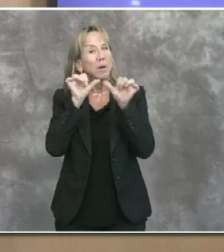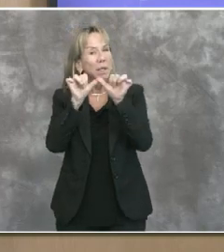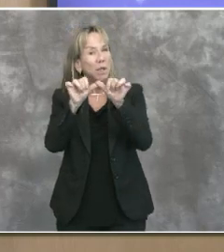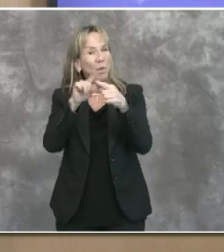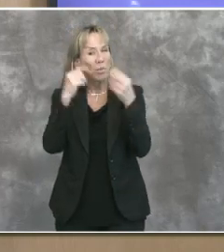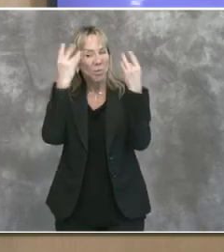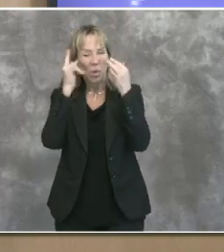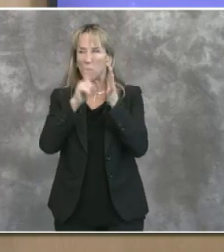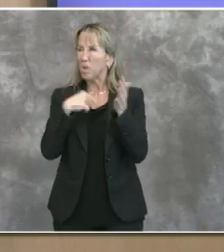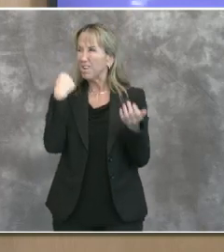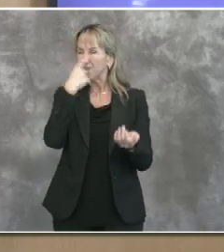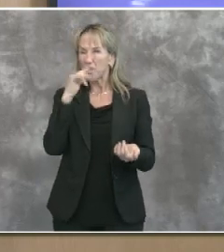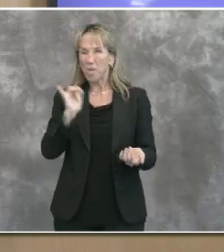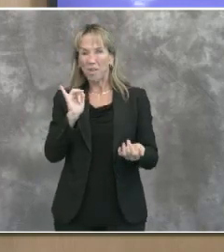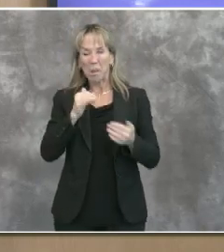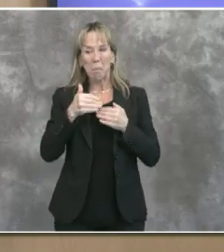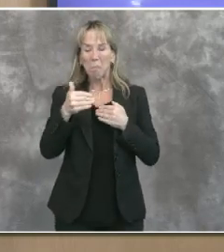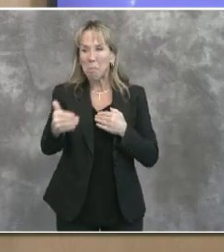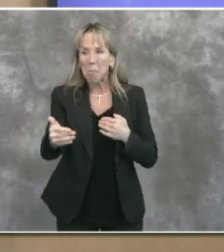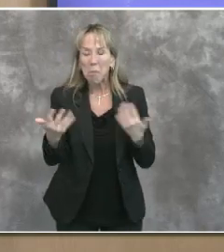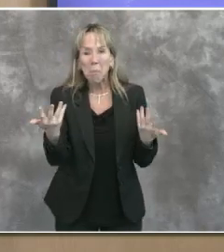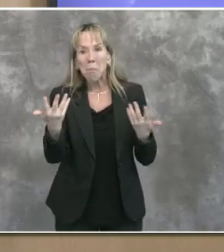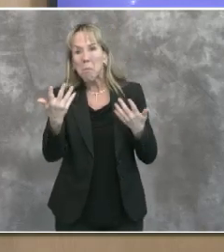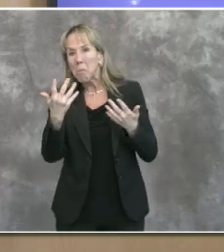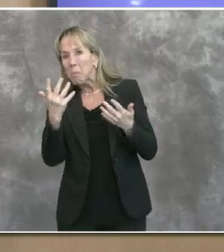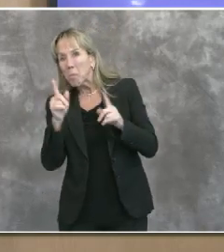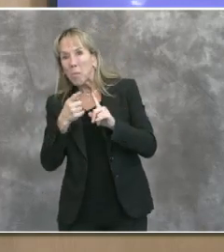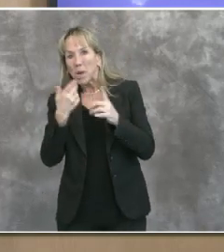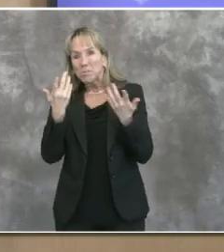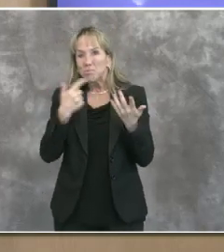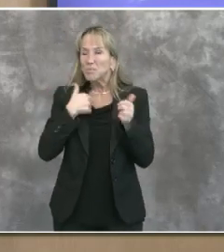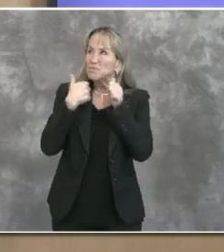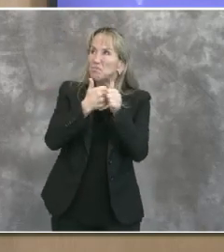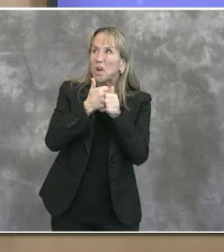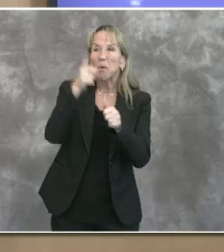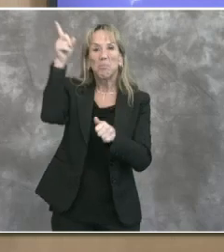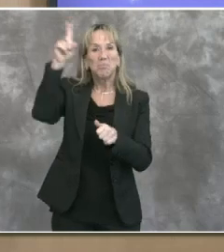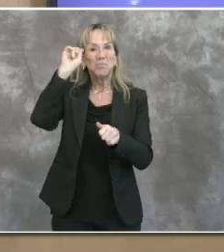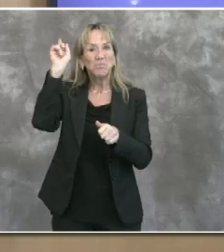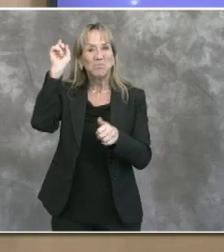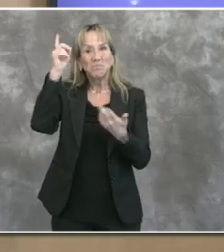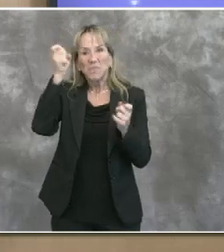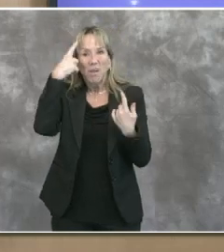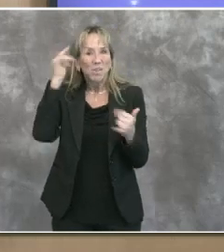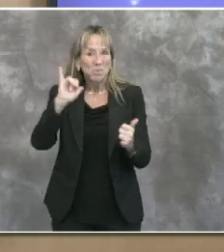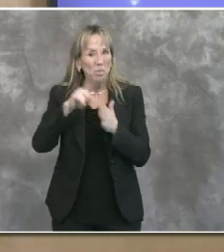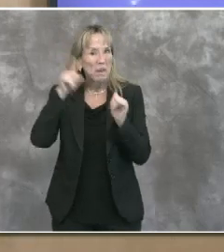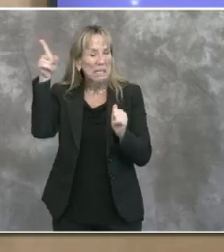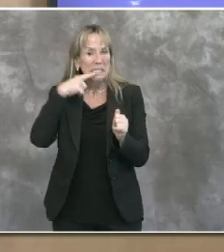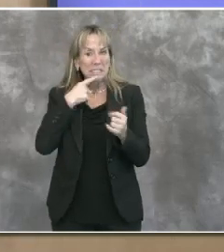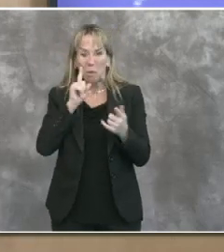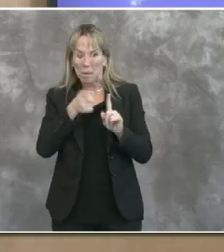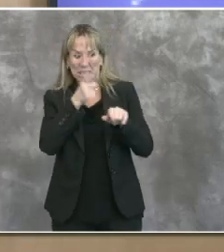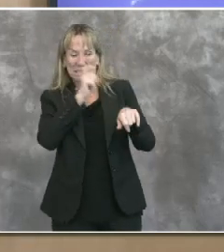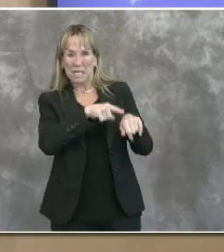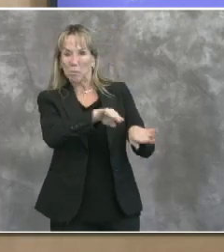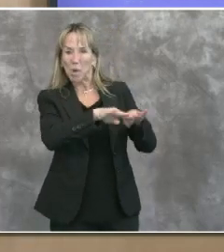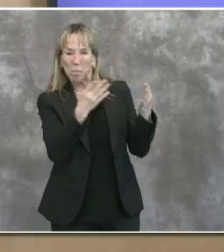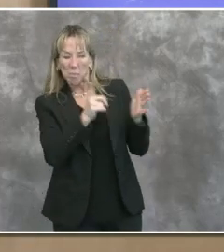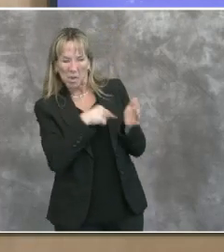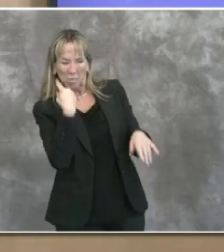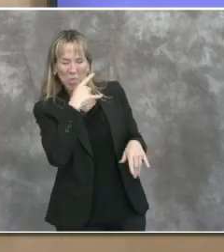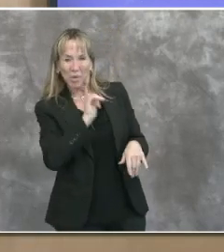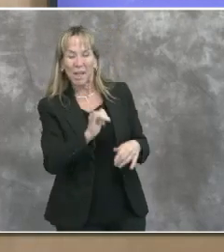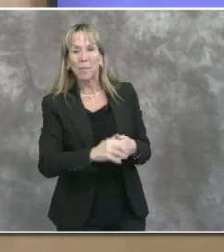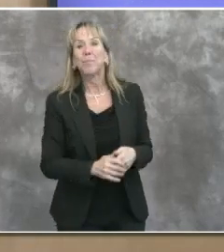about what that may look like, along with further guidance from the state of California about how those entities might be able to reopen. And the sixth was the